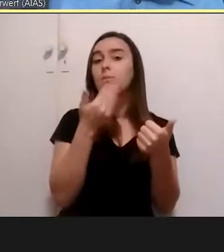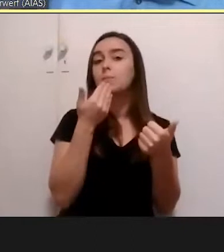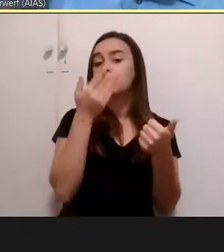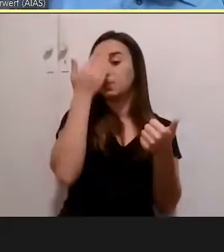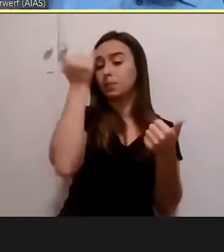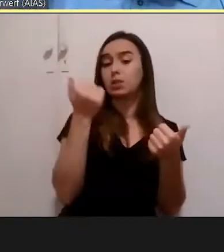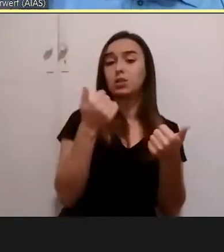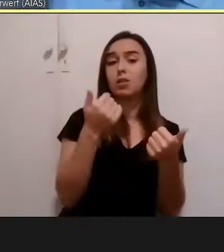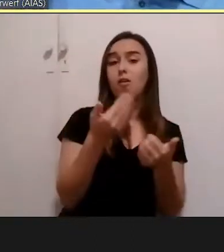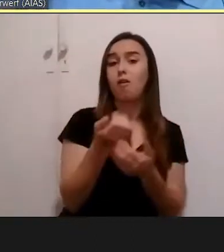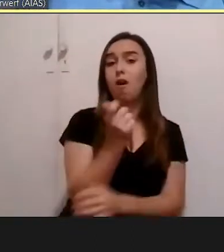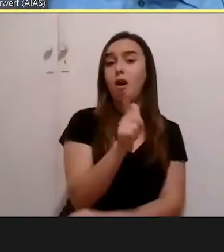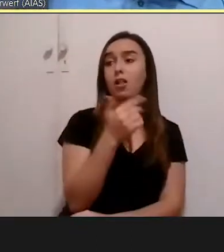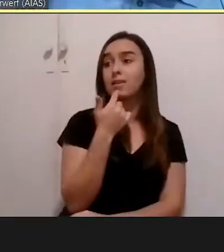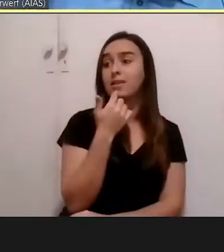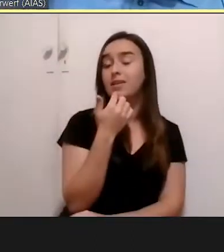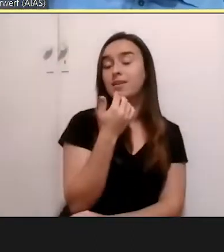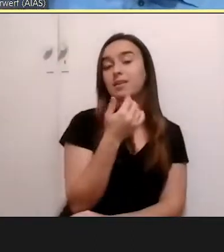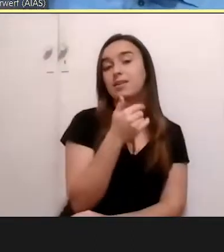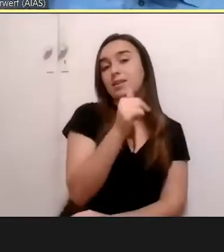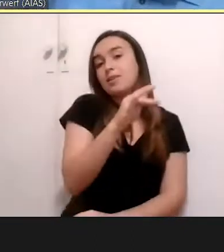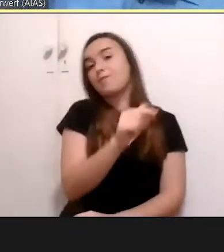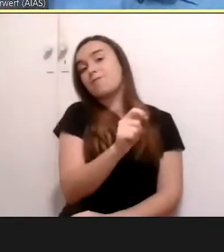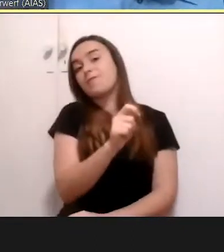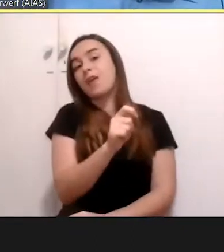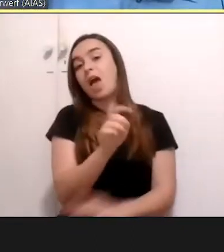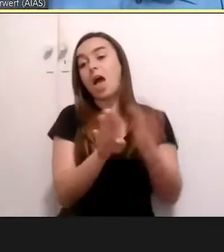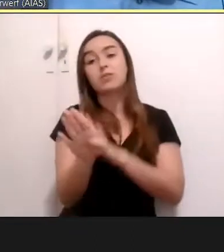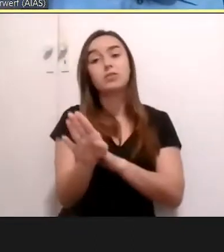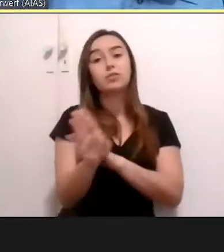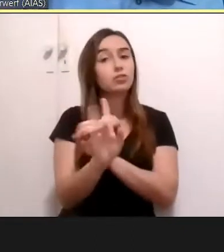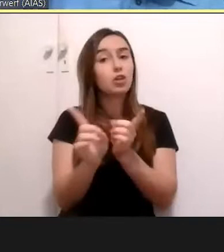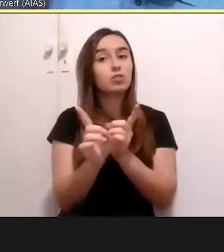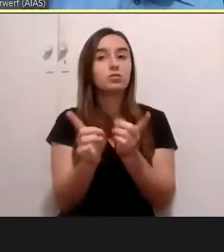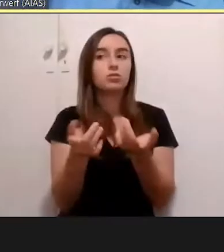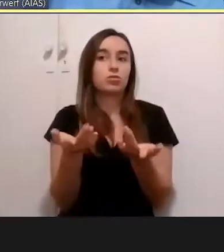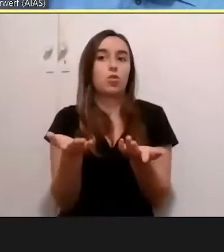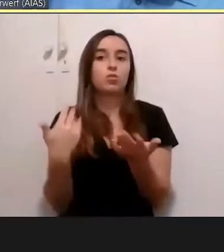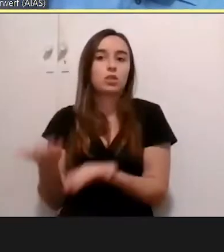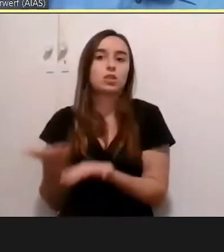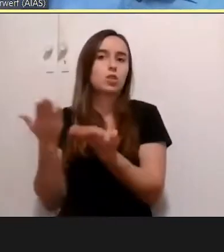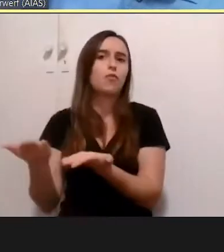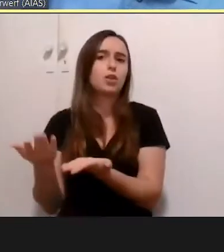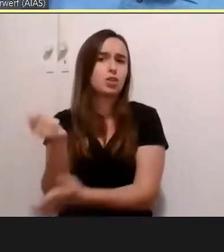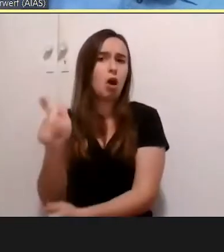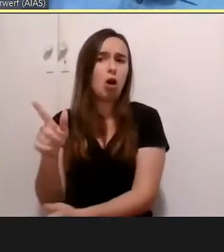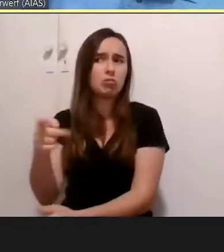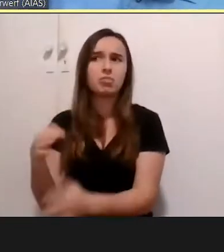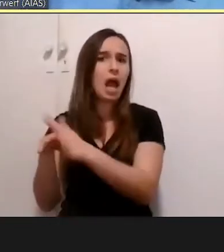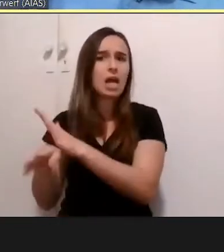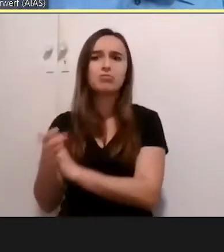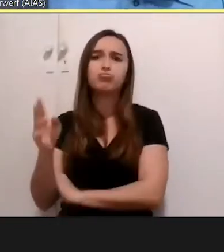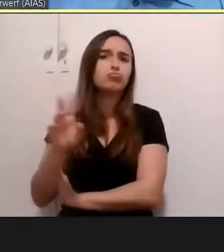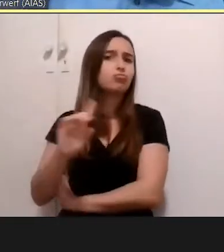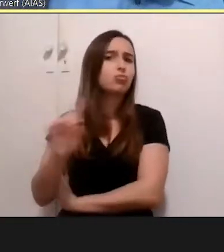not accessible, then actually the whole service is not accessible. So if you look at the dimensions